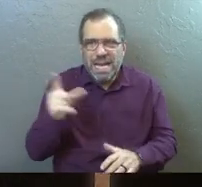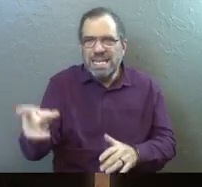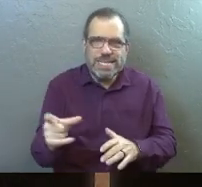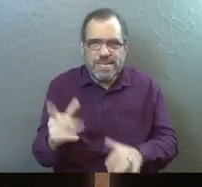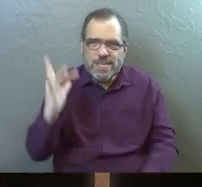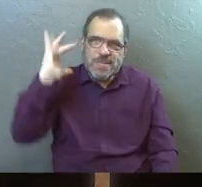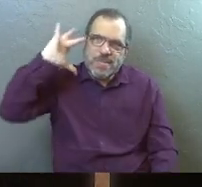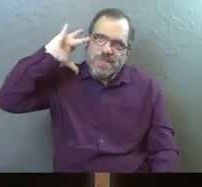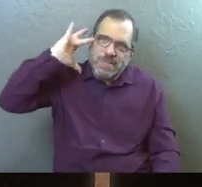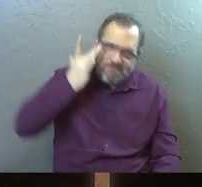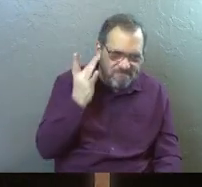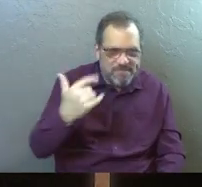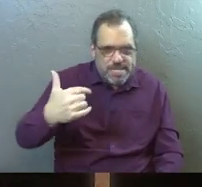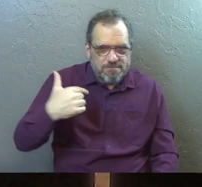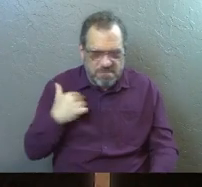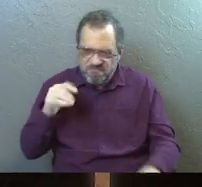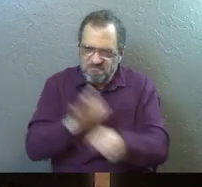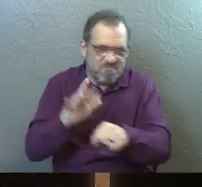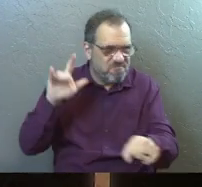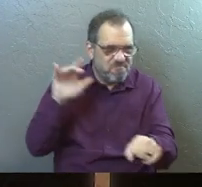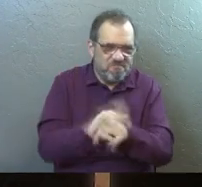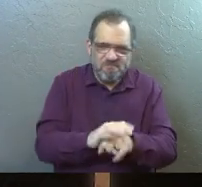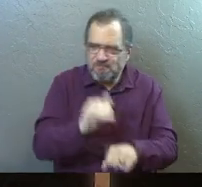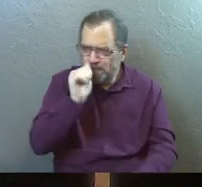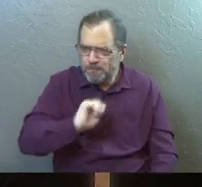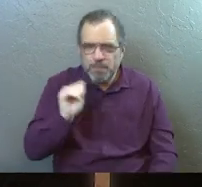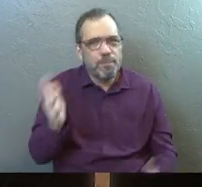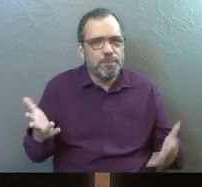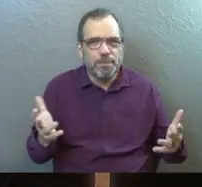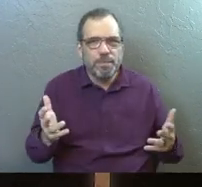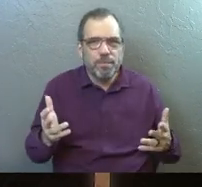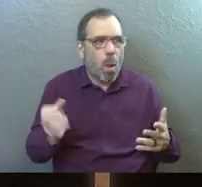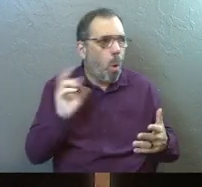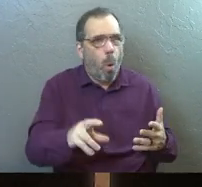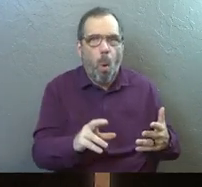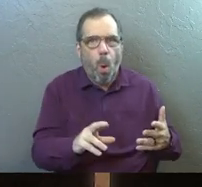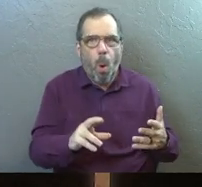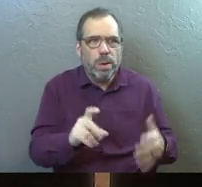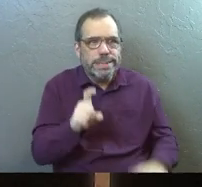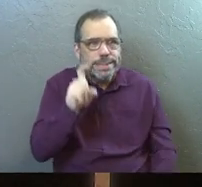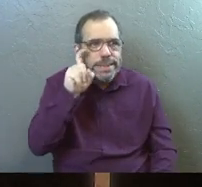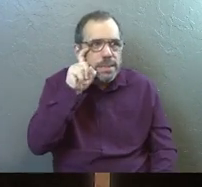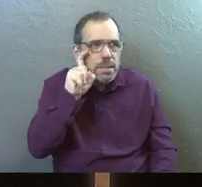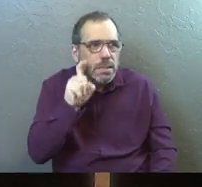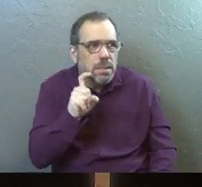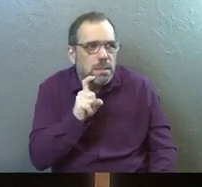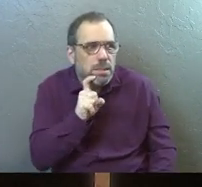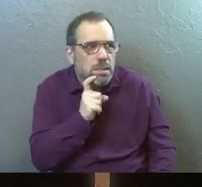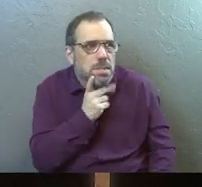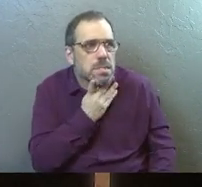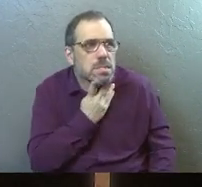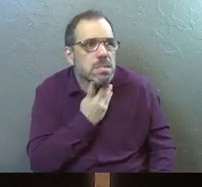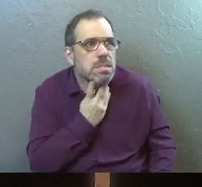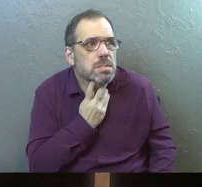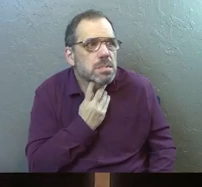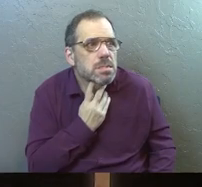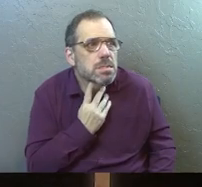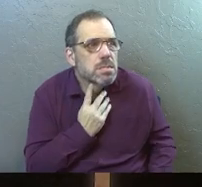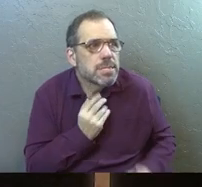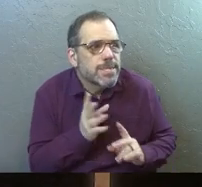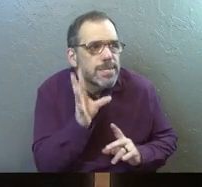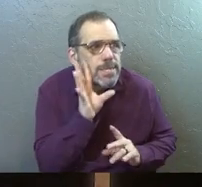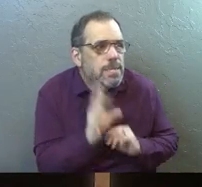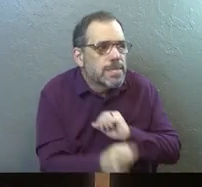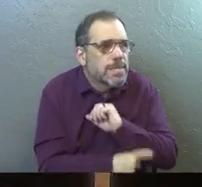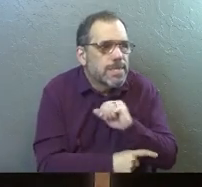they drove me to it and I can only do so much. Or this sexual temptation came my way and I had